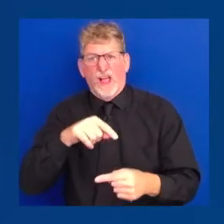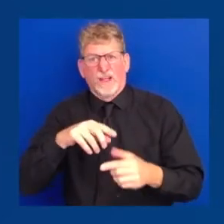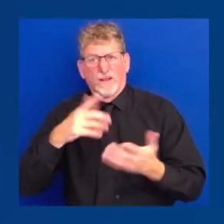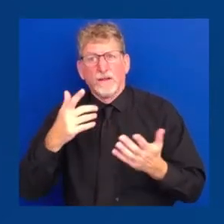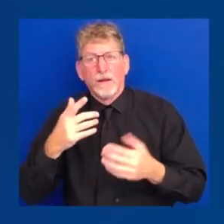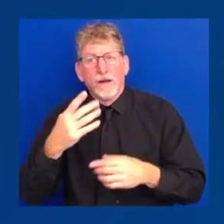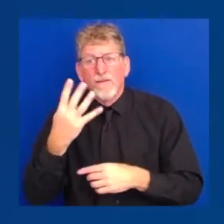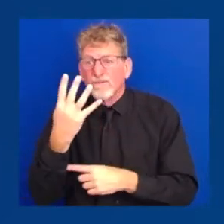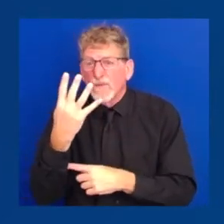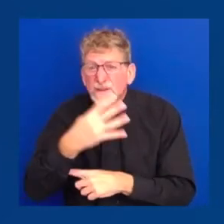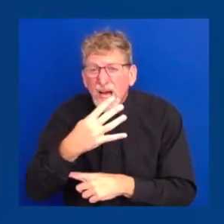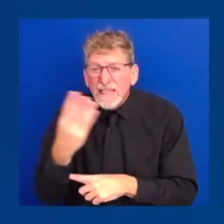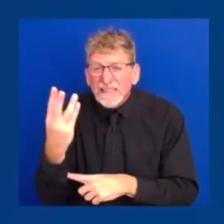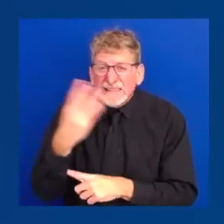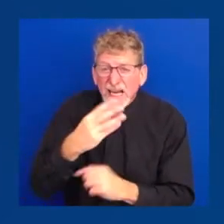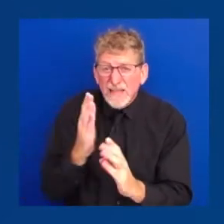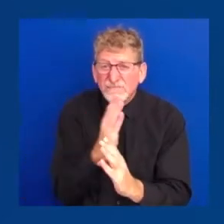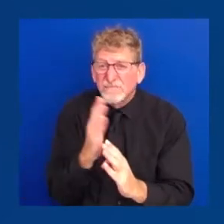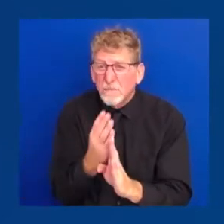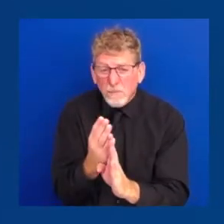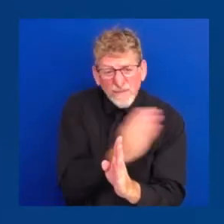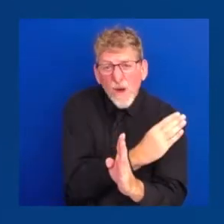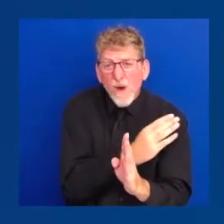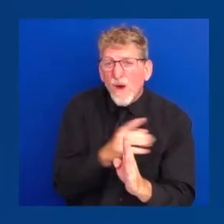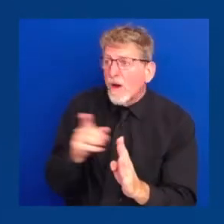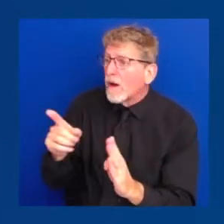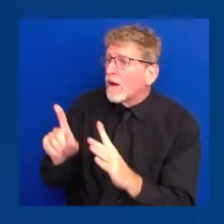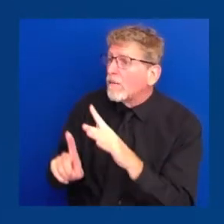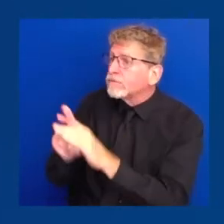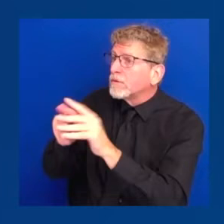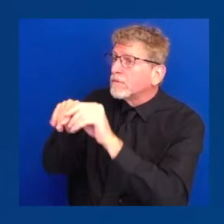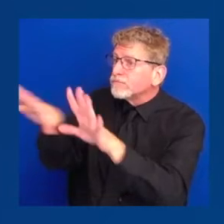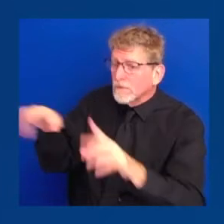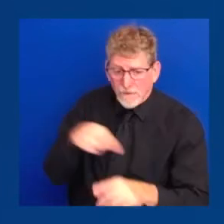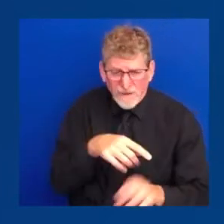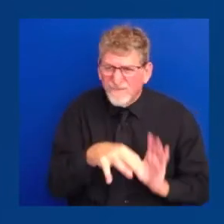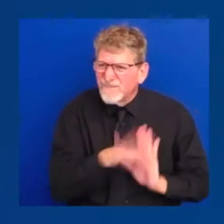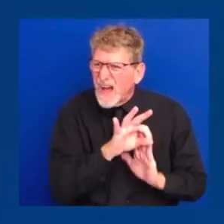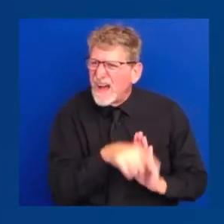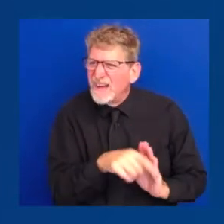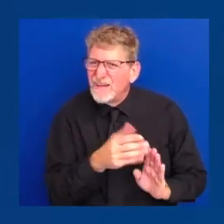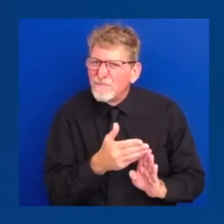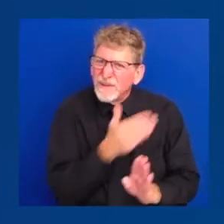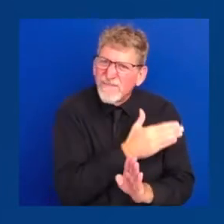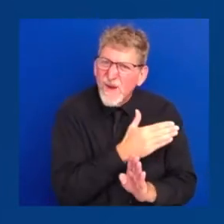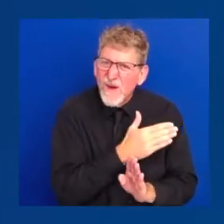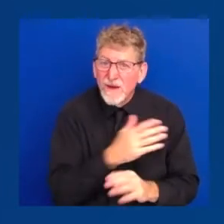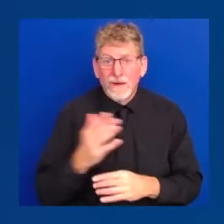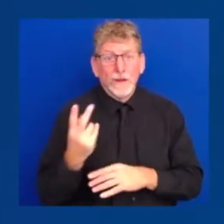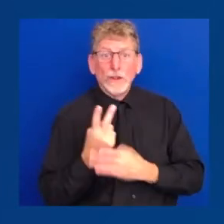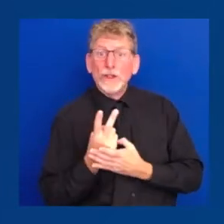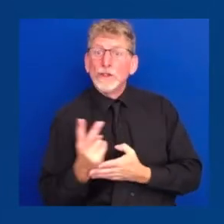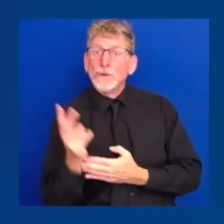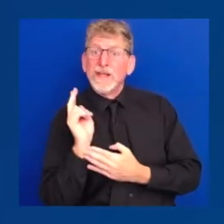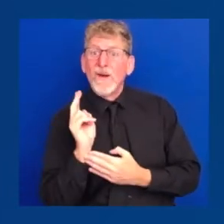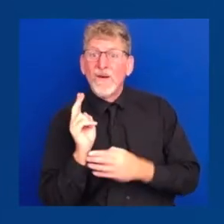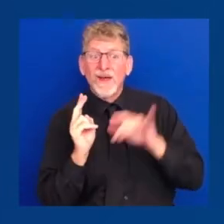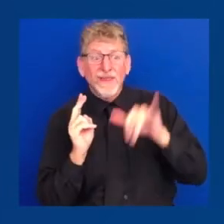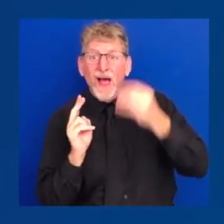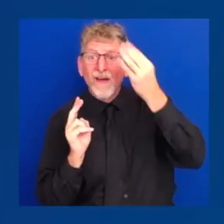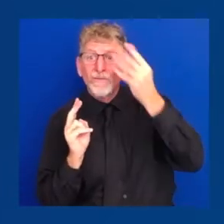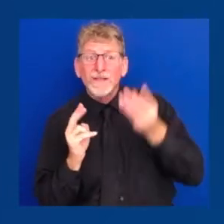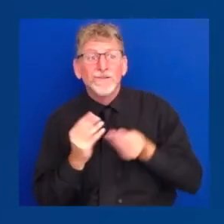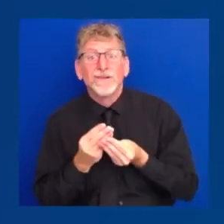in positive tests. When it was first released publicly 2 weeks ago, data from the National Wastewater Surveillance System